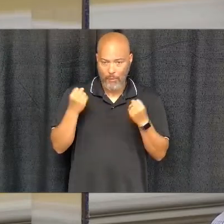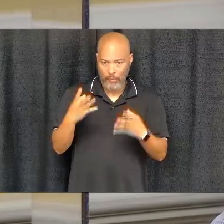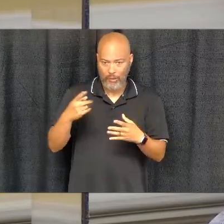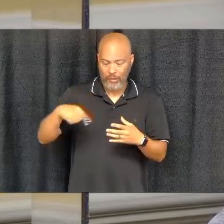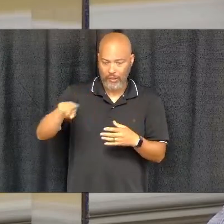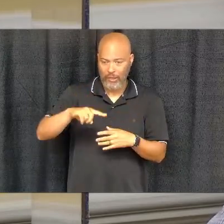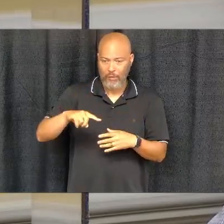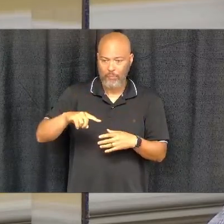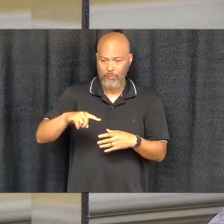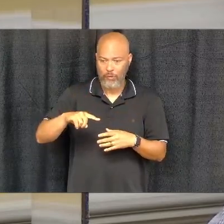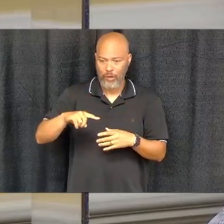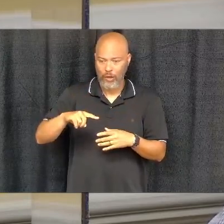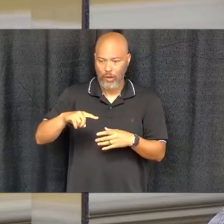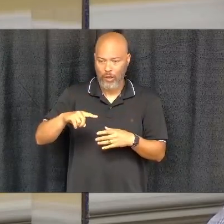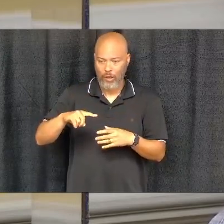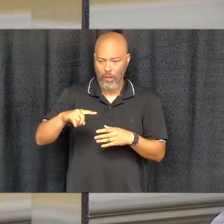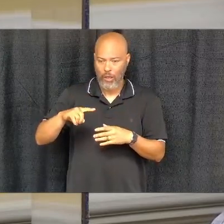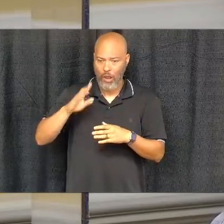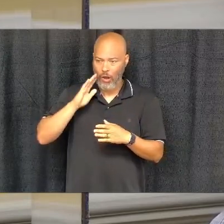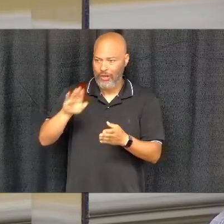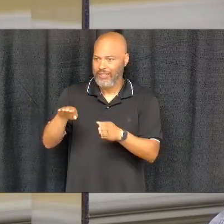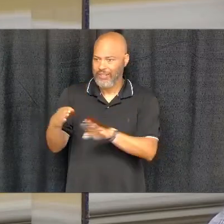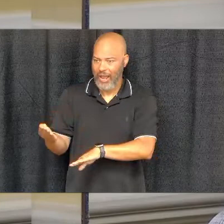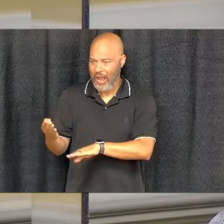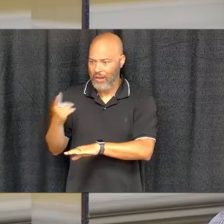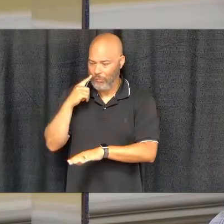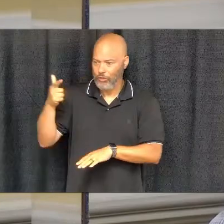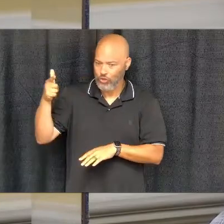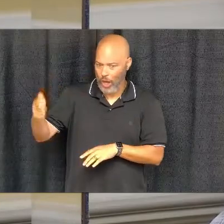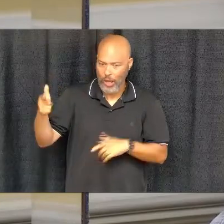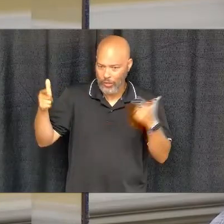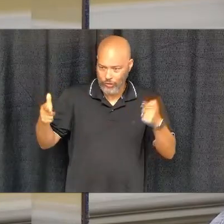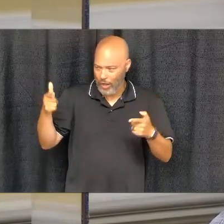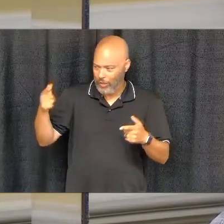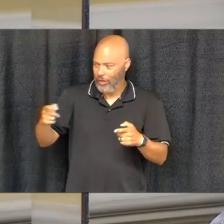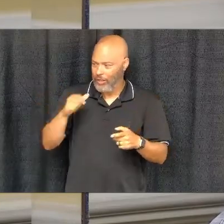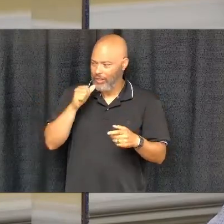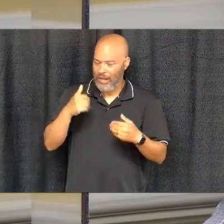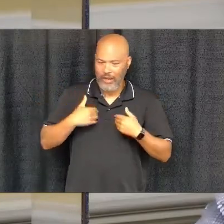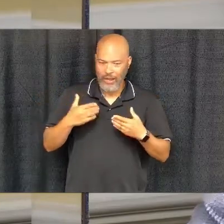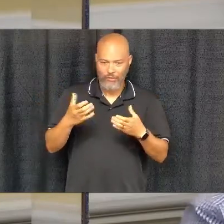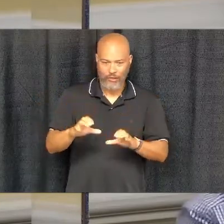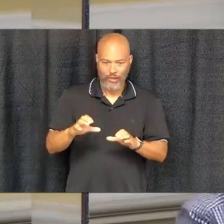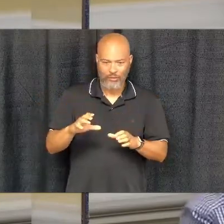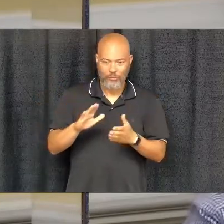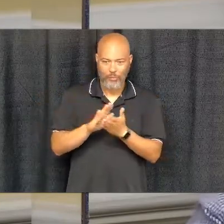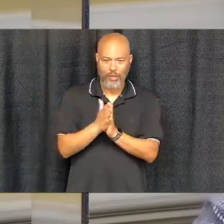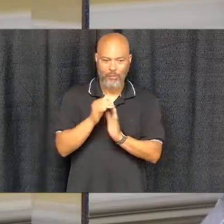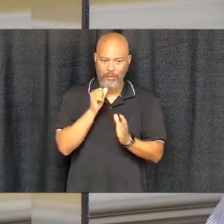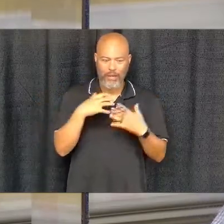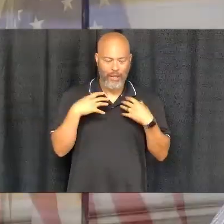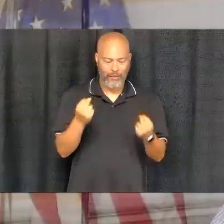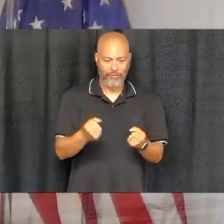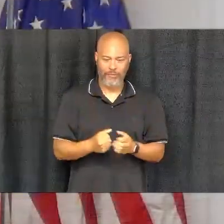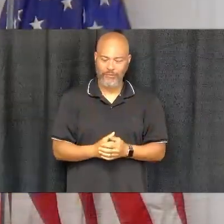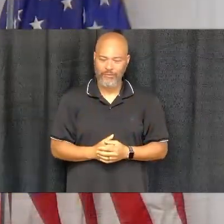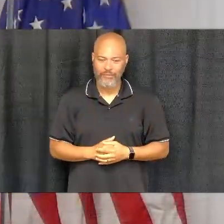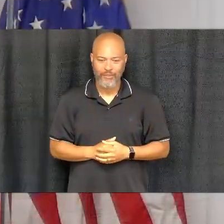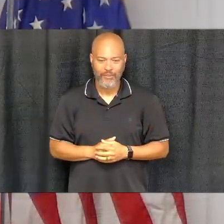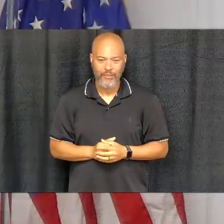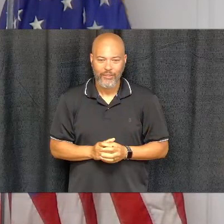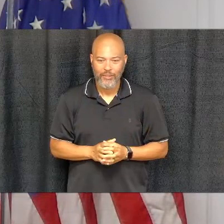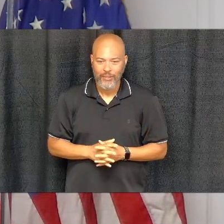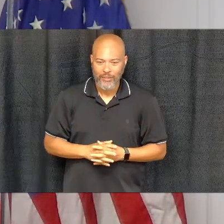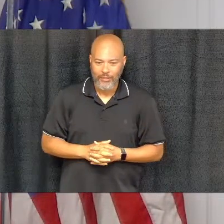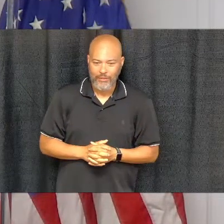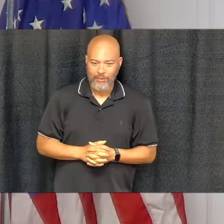them are dying from being shot. They didn't get a chance to become unhealthy. Thank you.